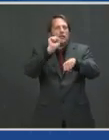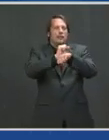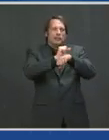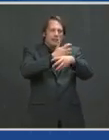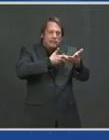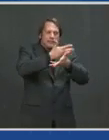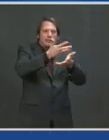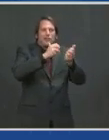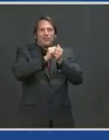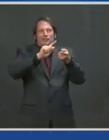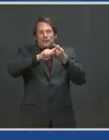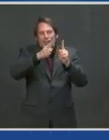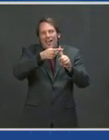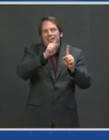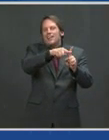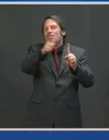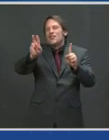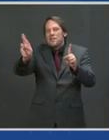side.